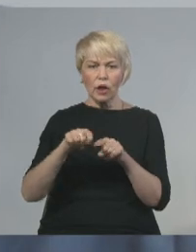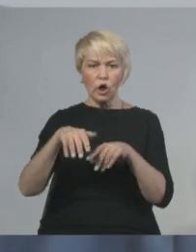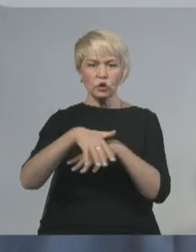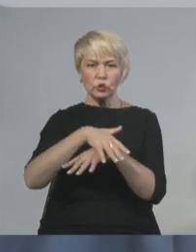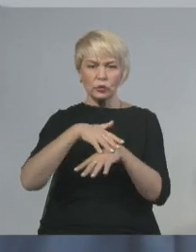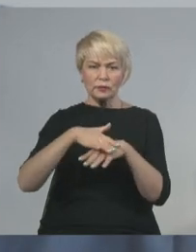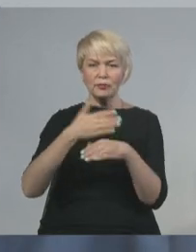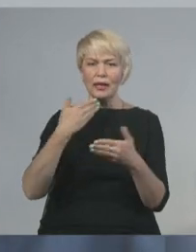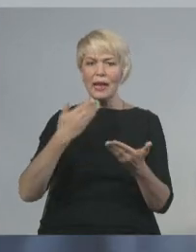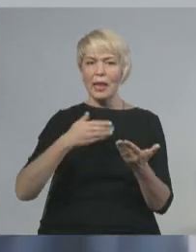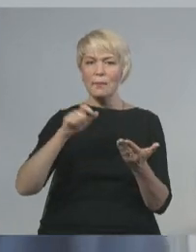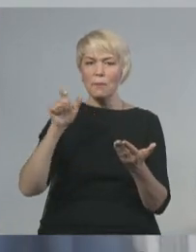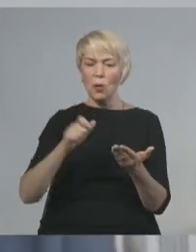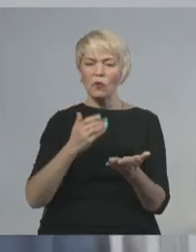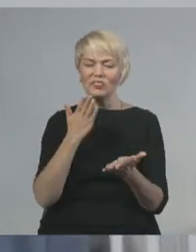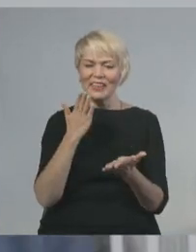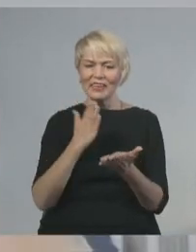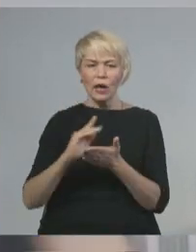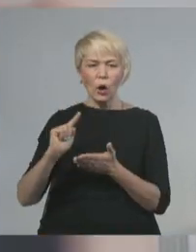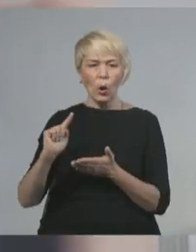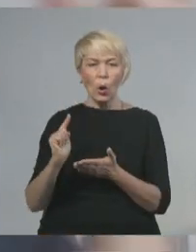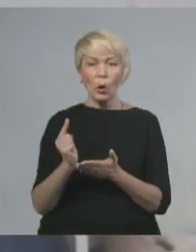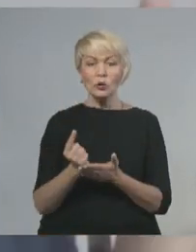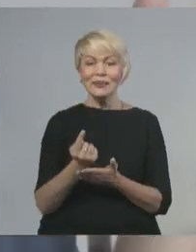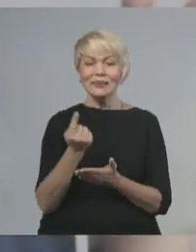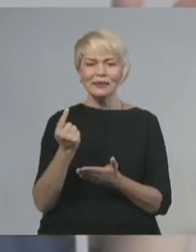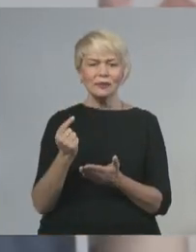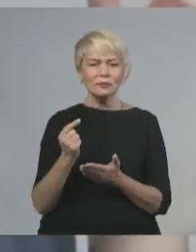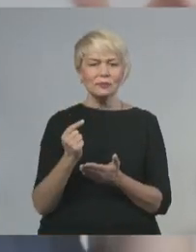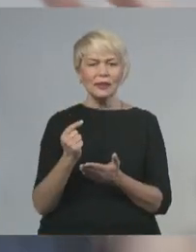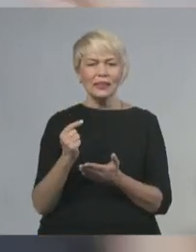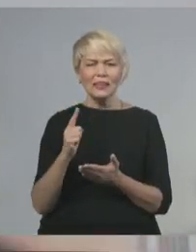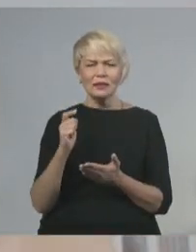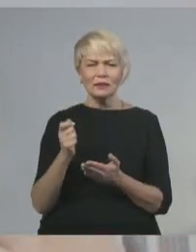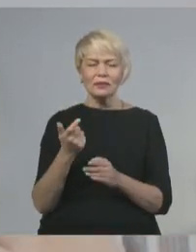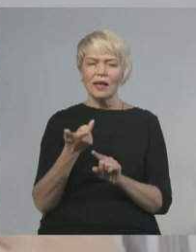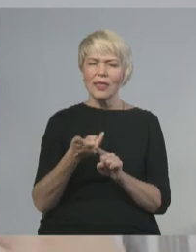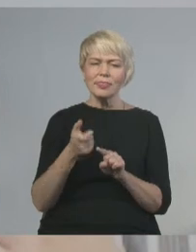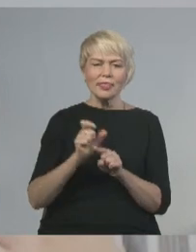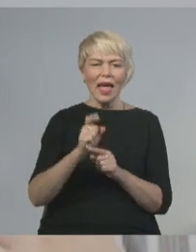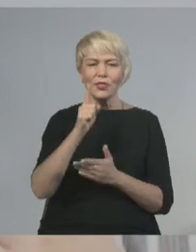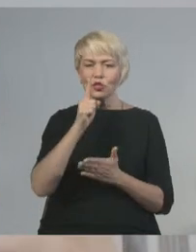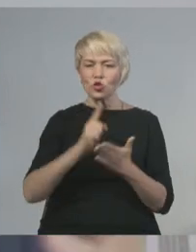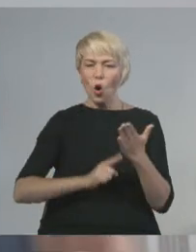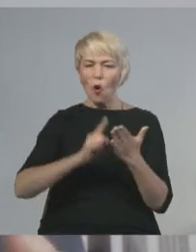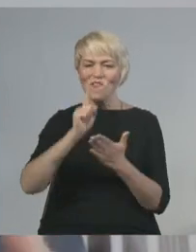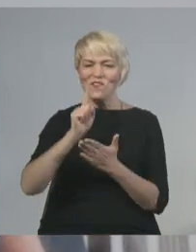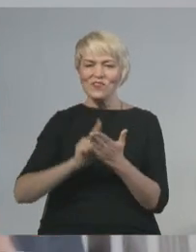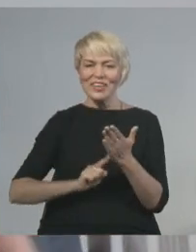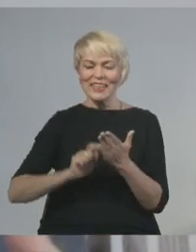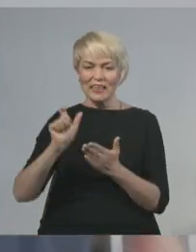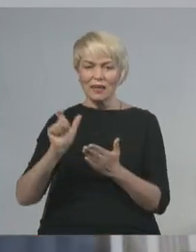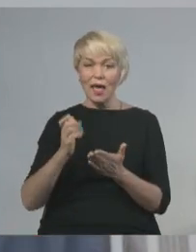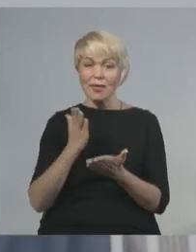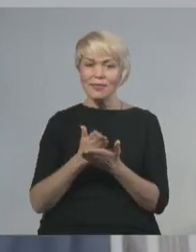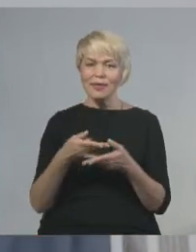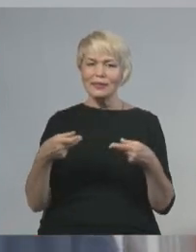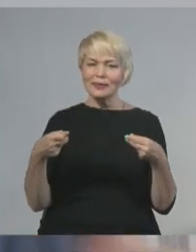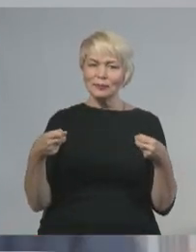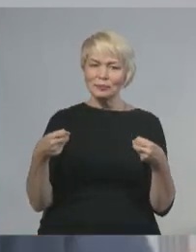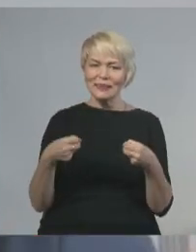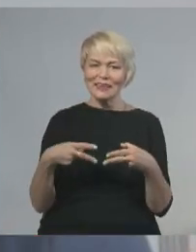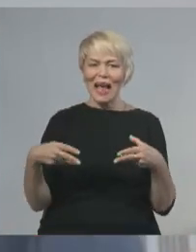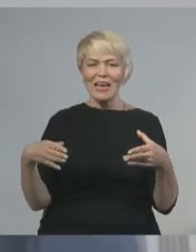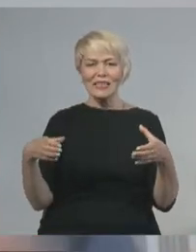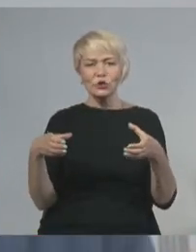not when it comes to the share of the market but they have a special studio special special broadcast obviously